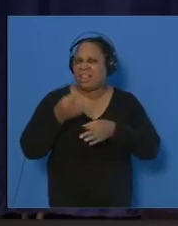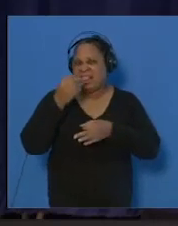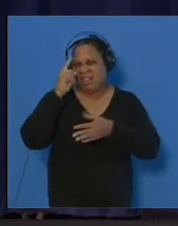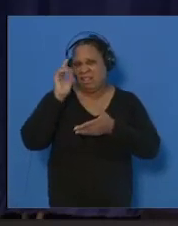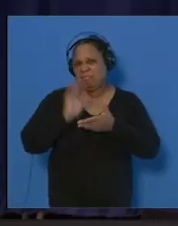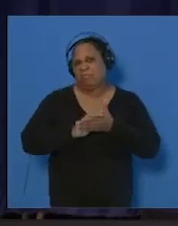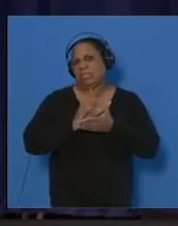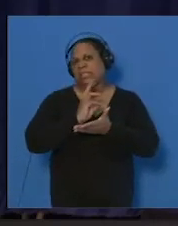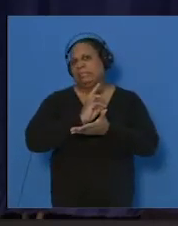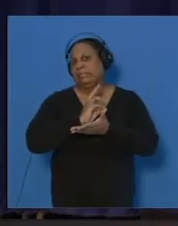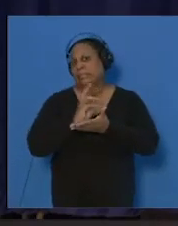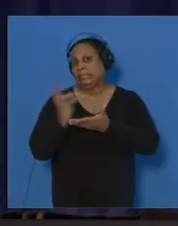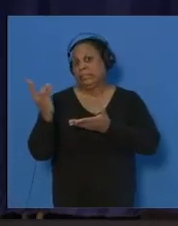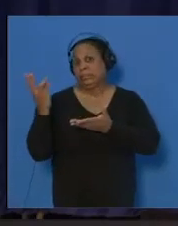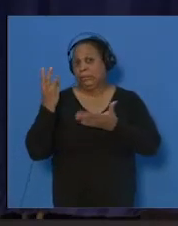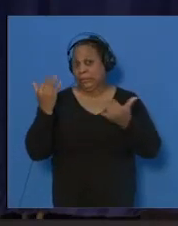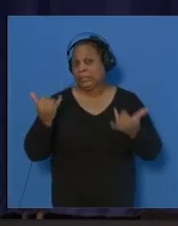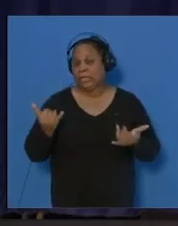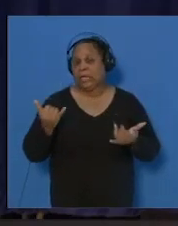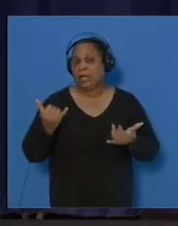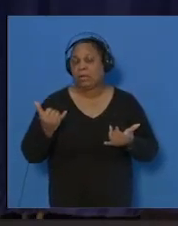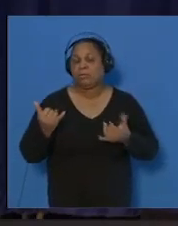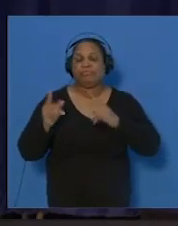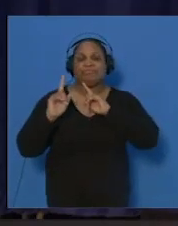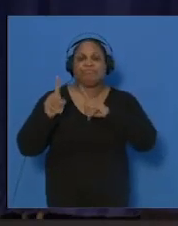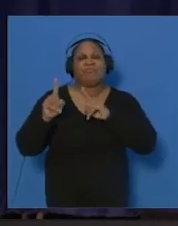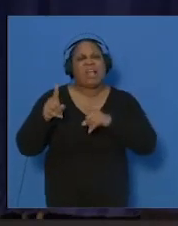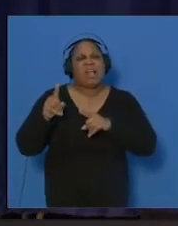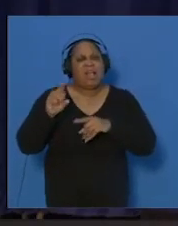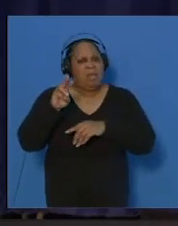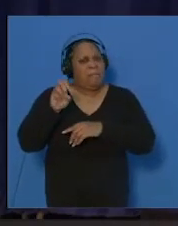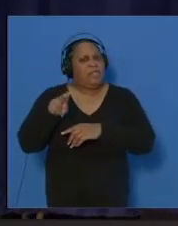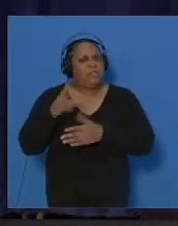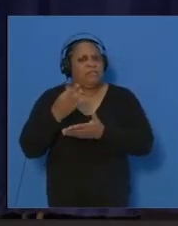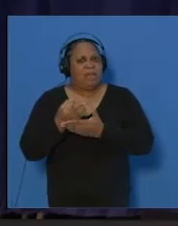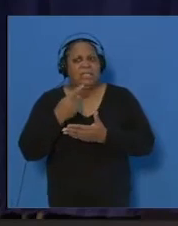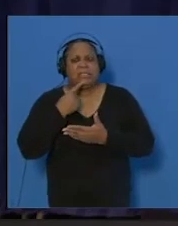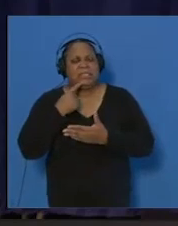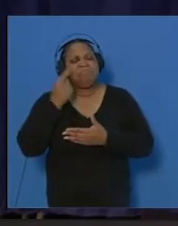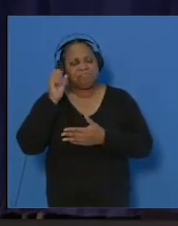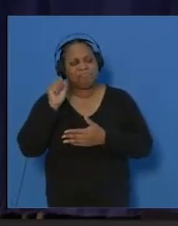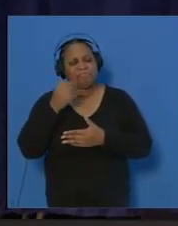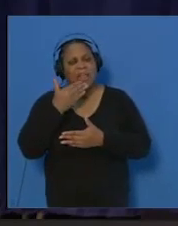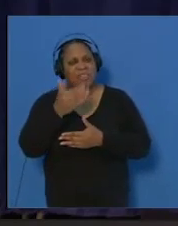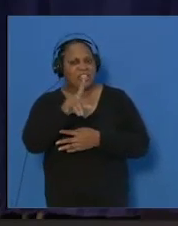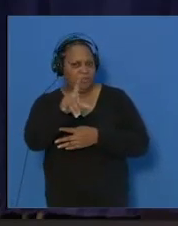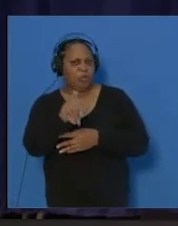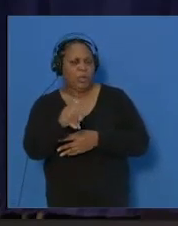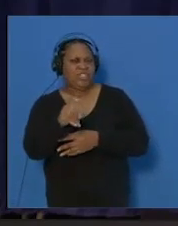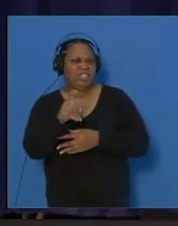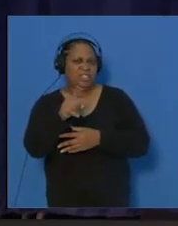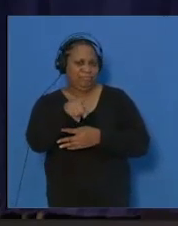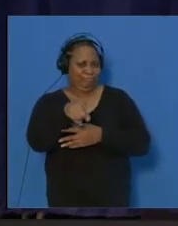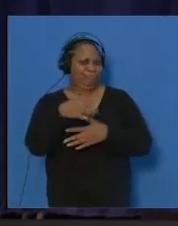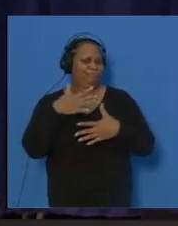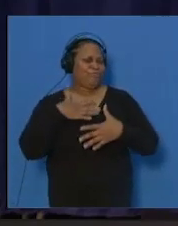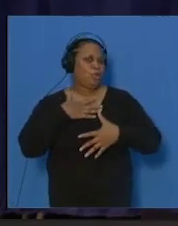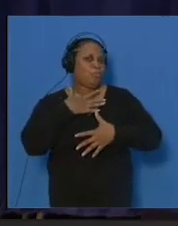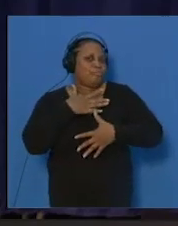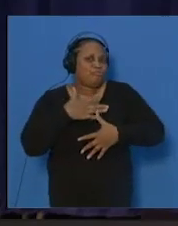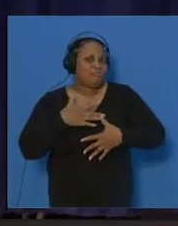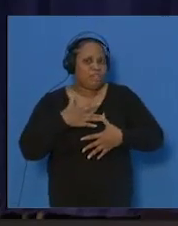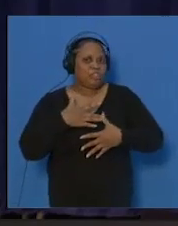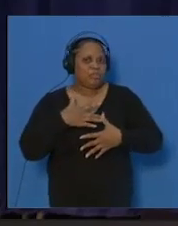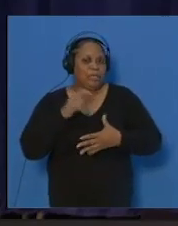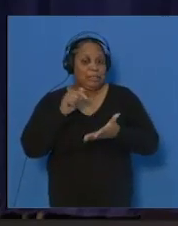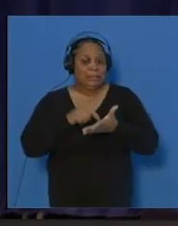weeks now. Well, thanks for the question, Jonathan. Sure. You will appreciate that this initiative